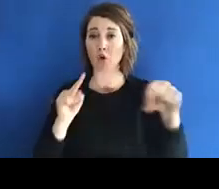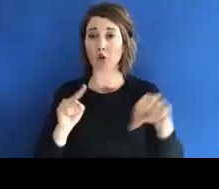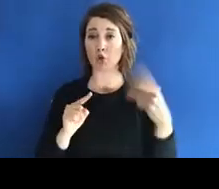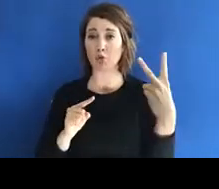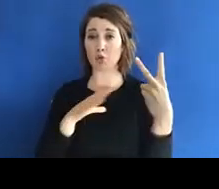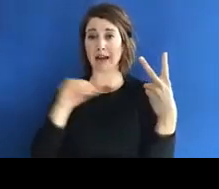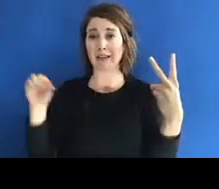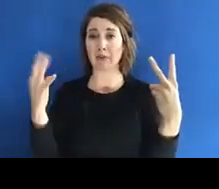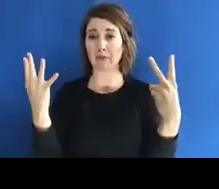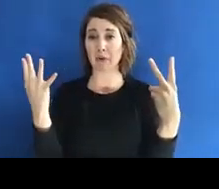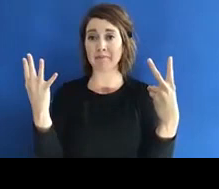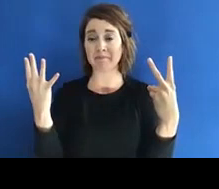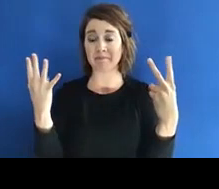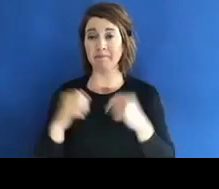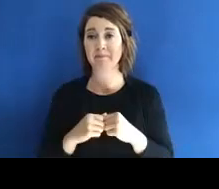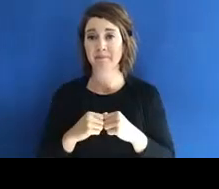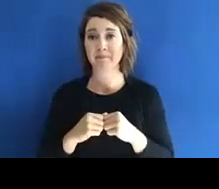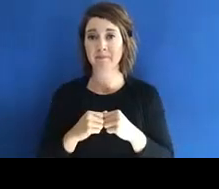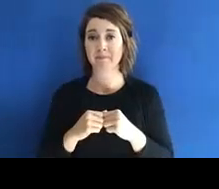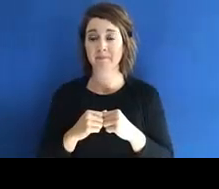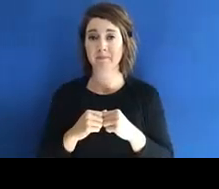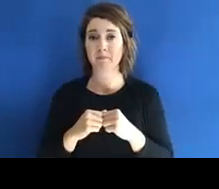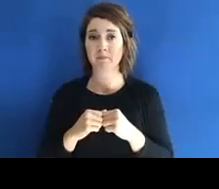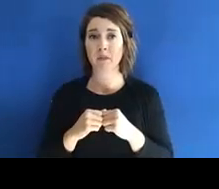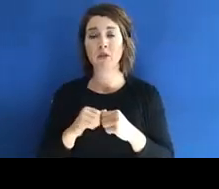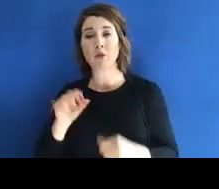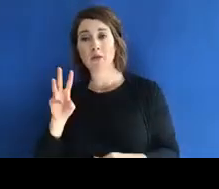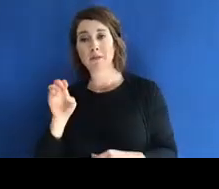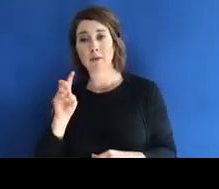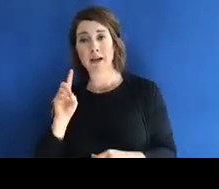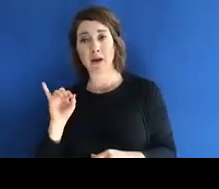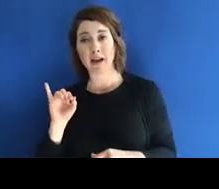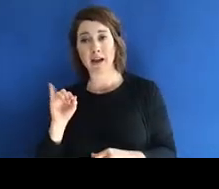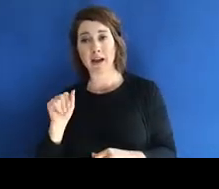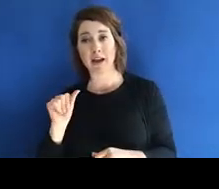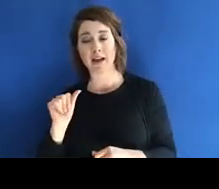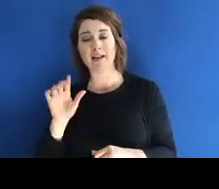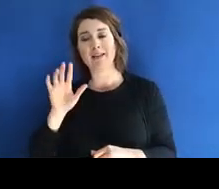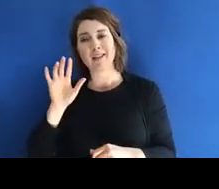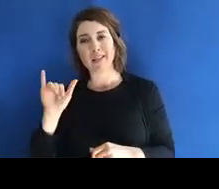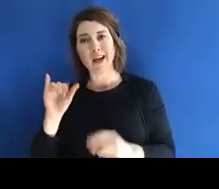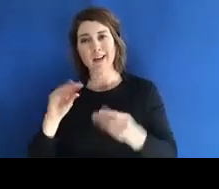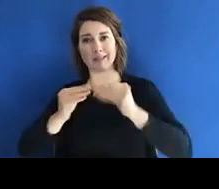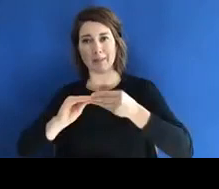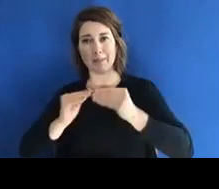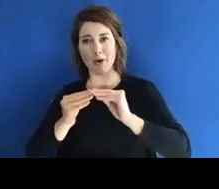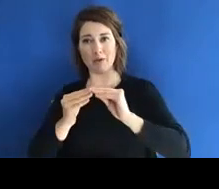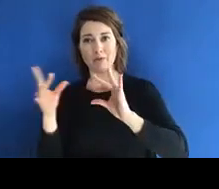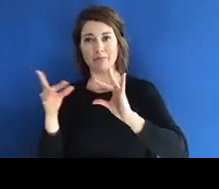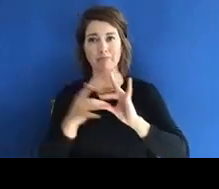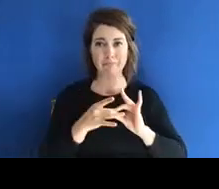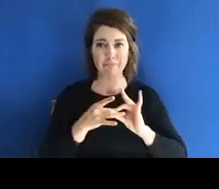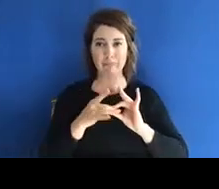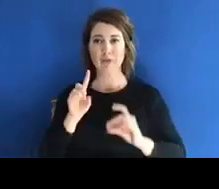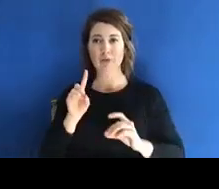after exit. So we're tying these WIOA indicators there to a principle in the VR program that remains